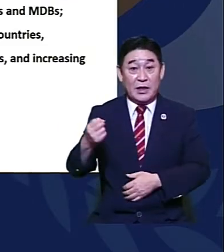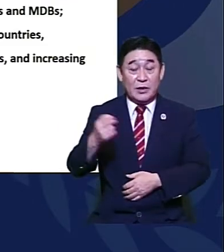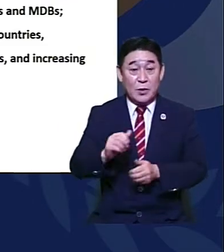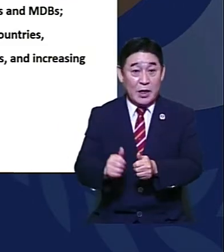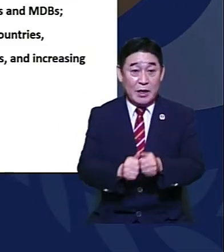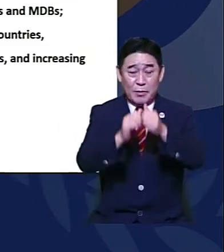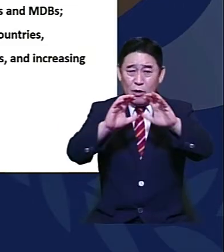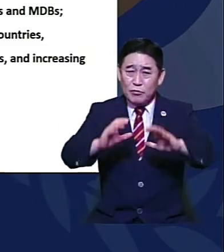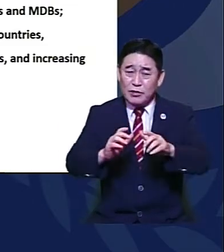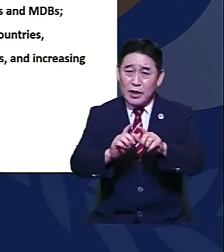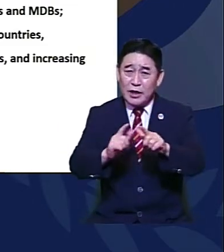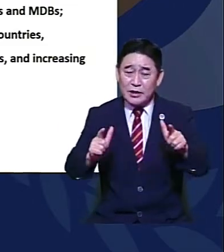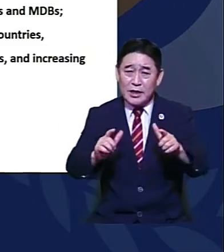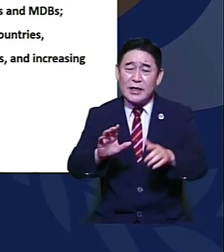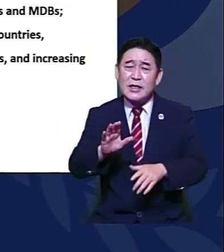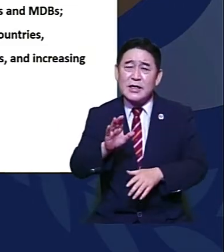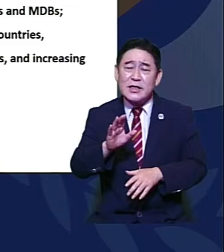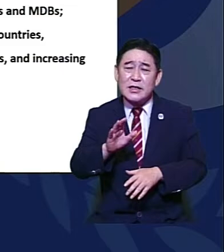countries, and